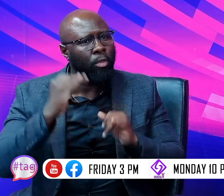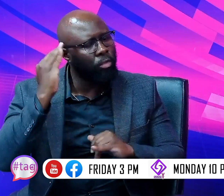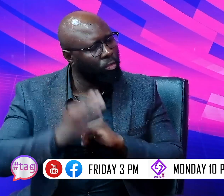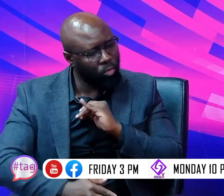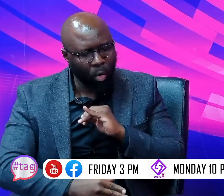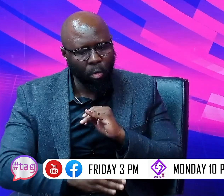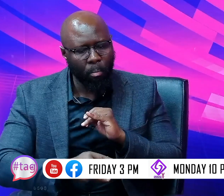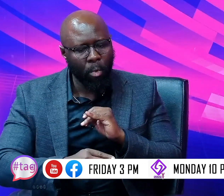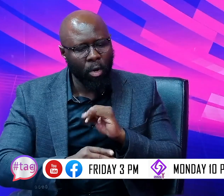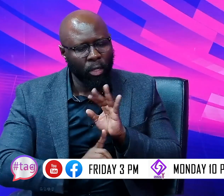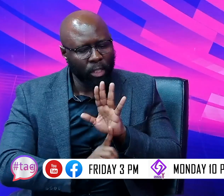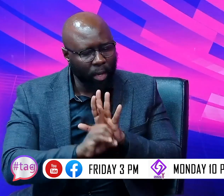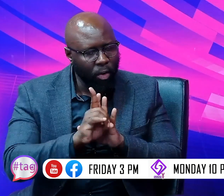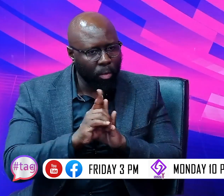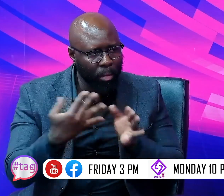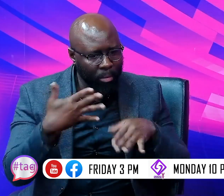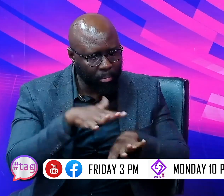we should stop